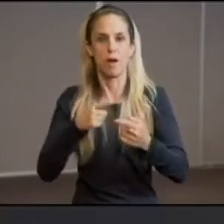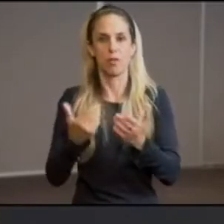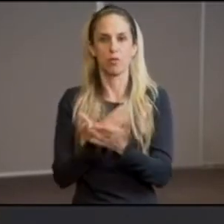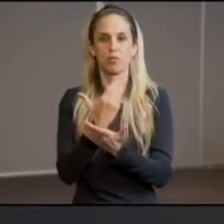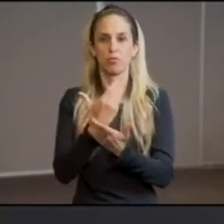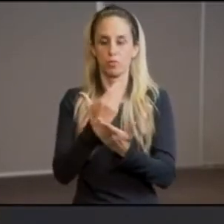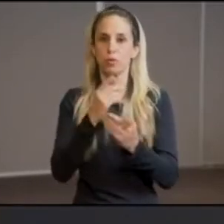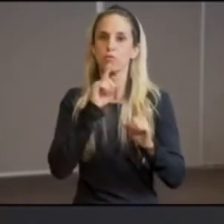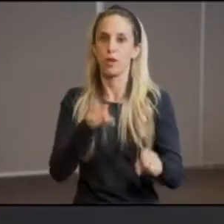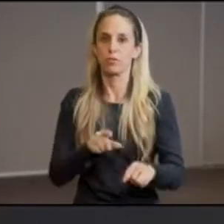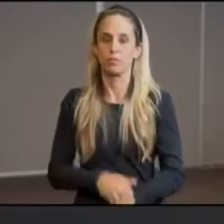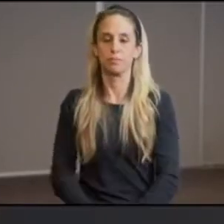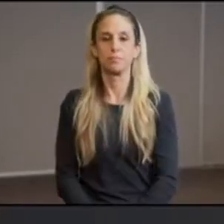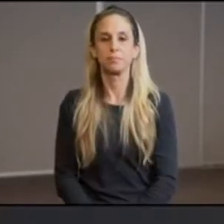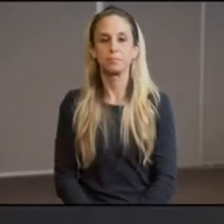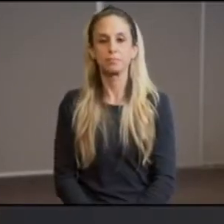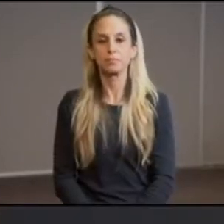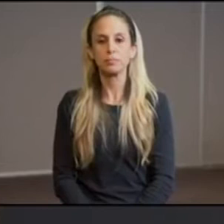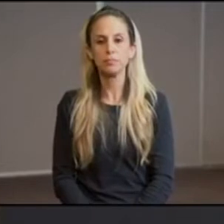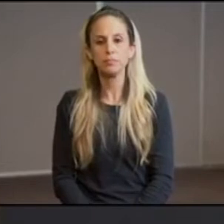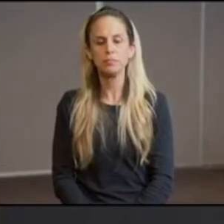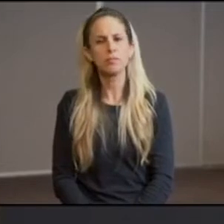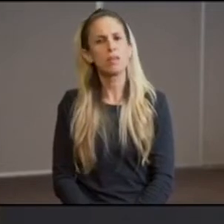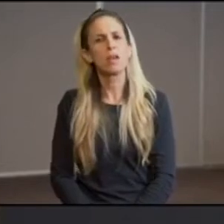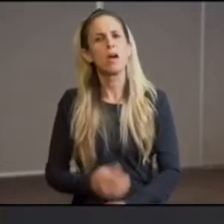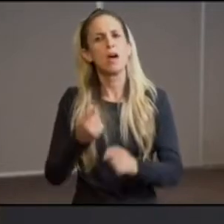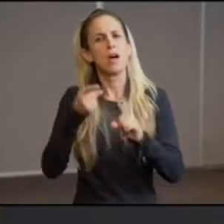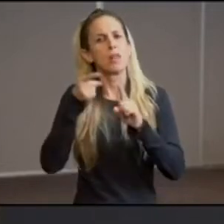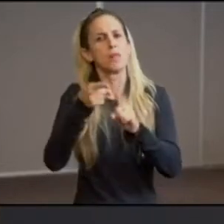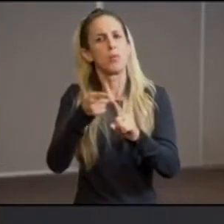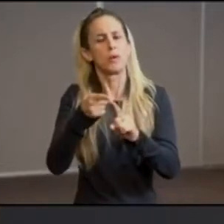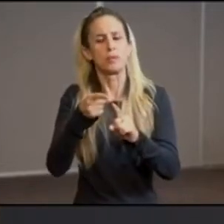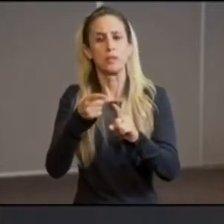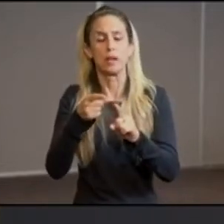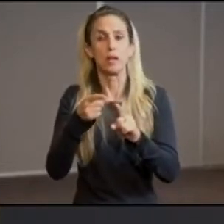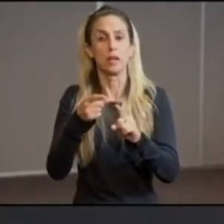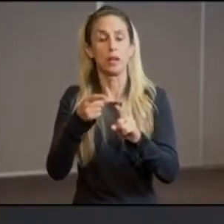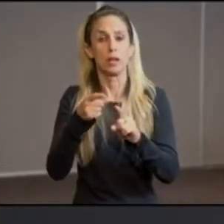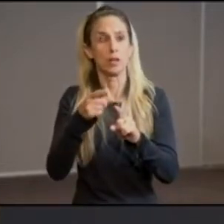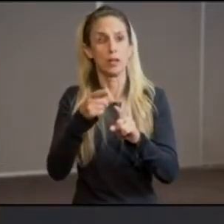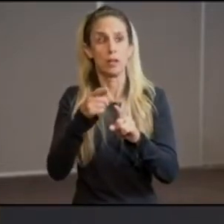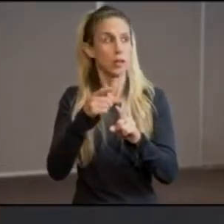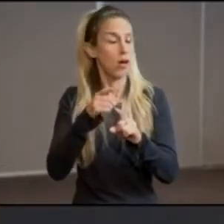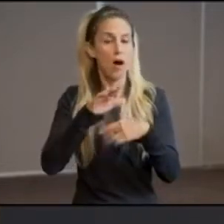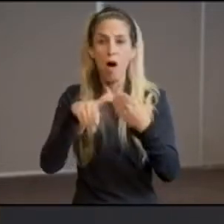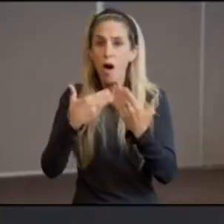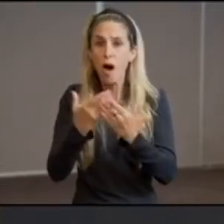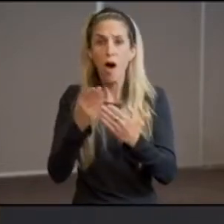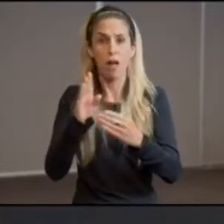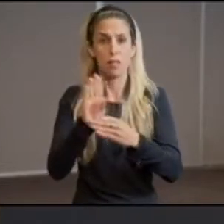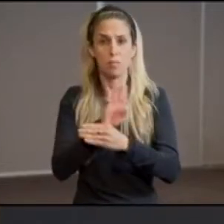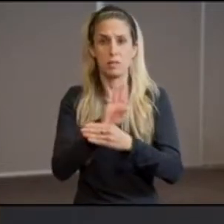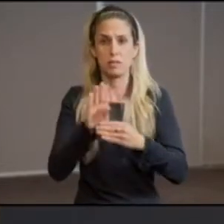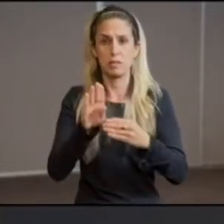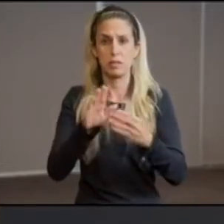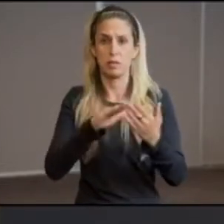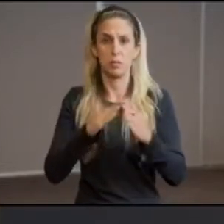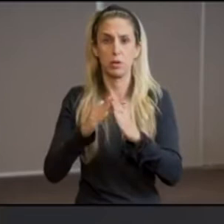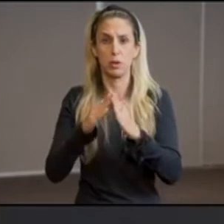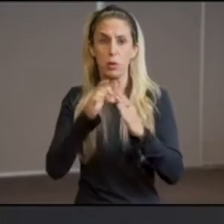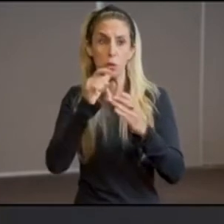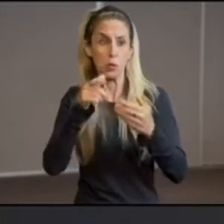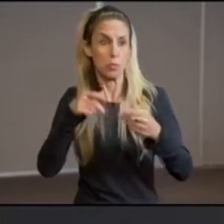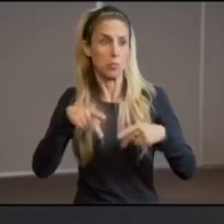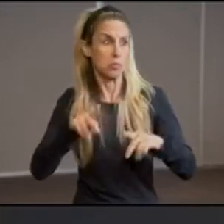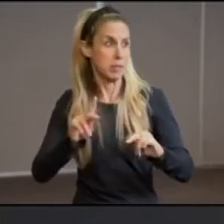new direction. And one of the points I want to make is that, as a reminder, all of the businesses in our community that are allowed to